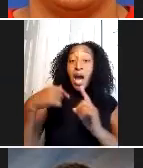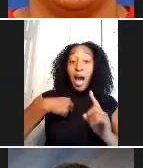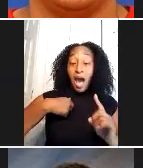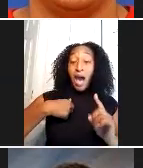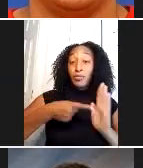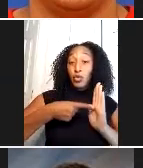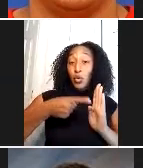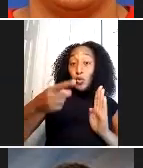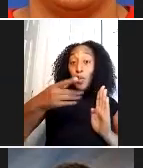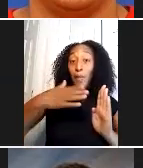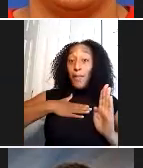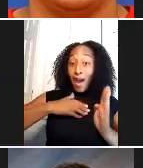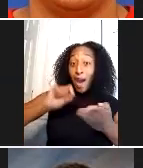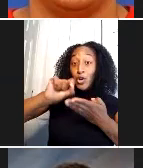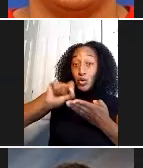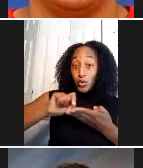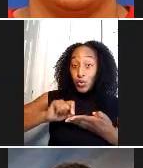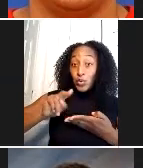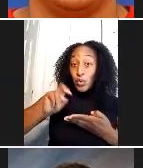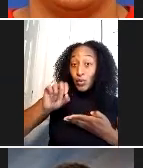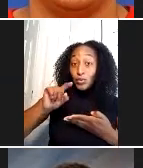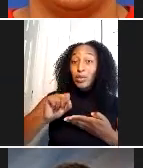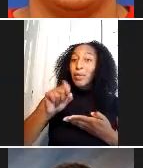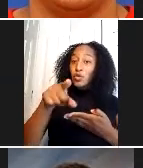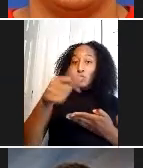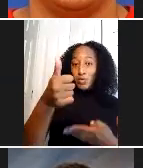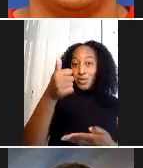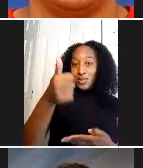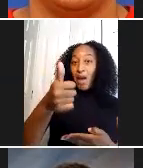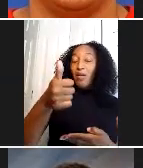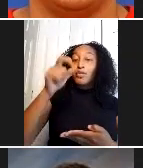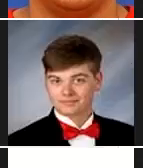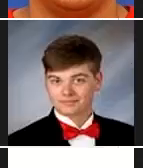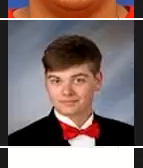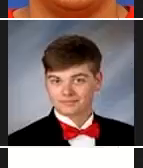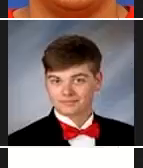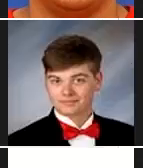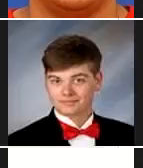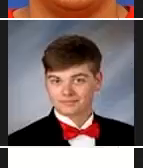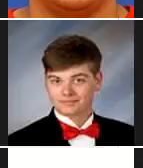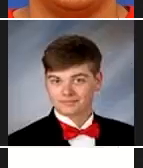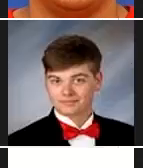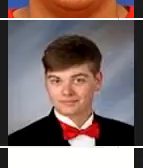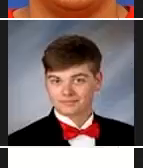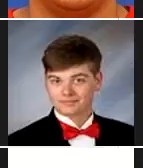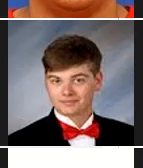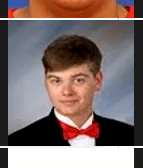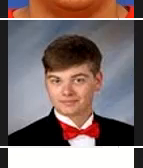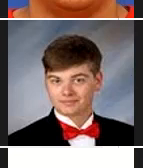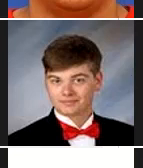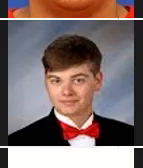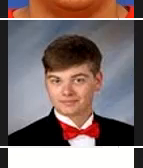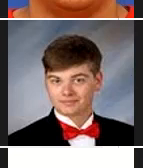would encourage that. I would also encourage that you review. Somebody's got an open mic,